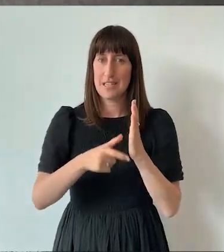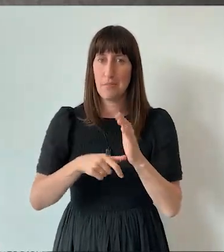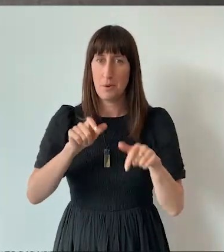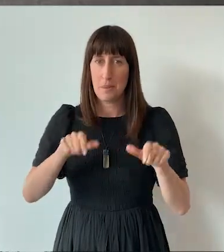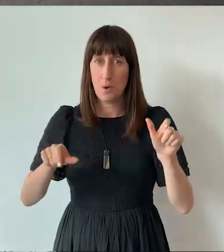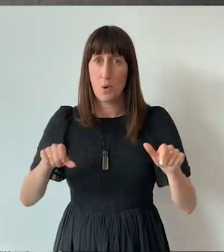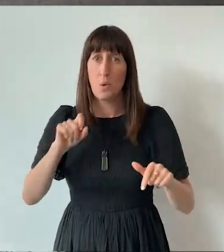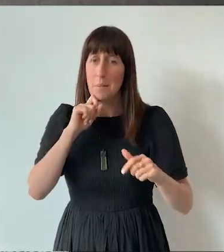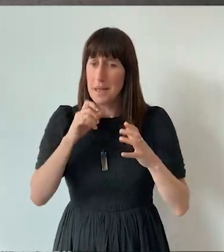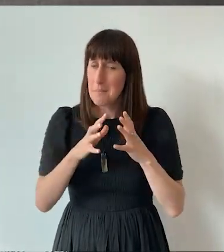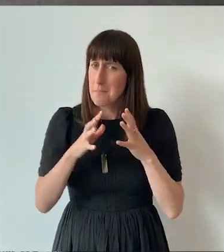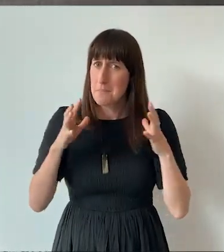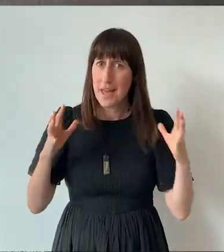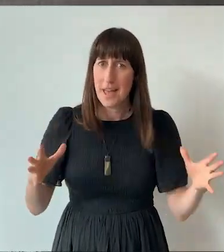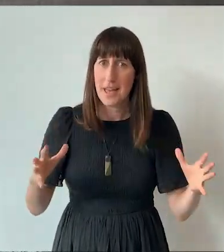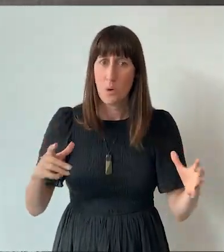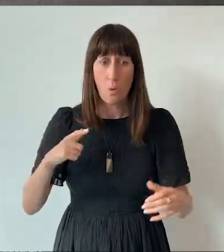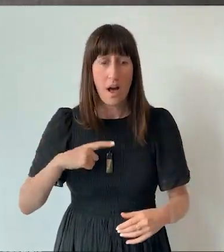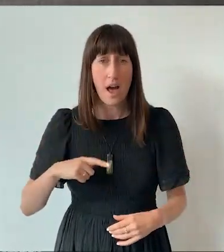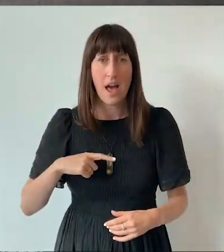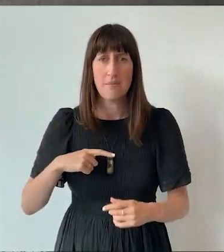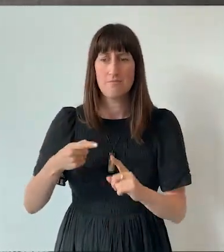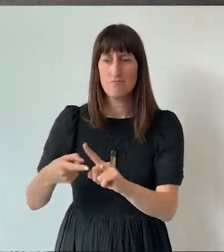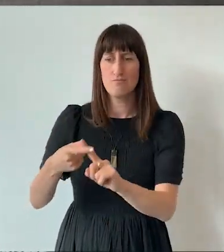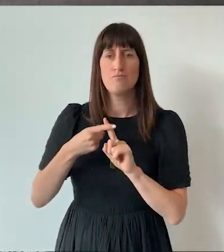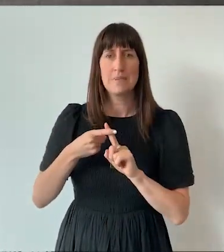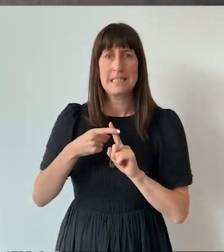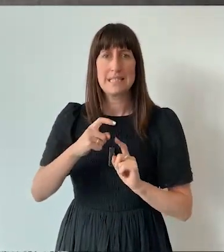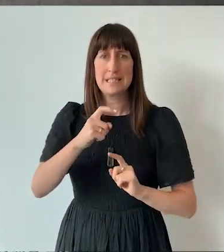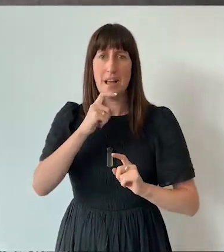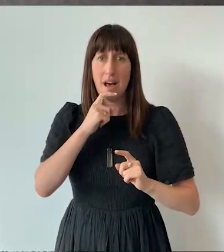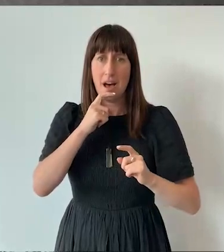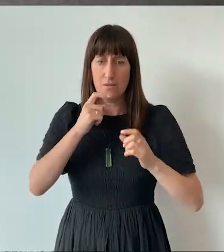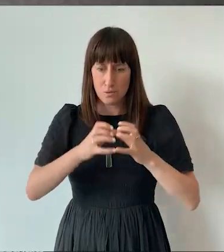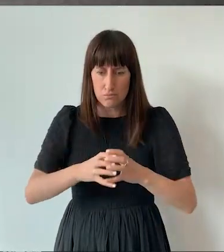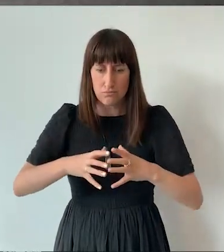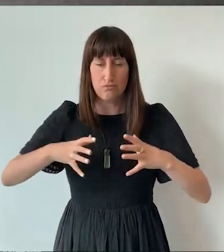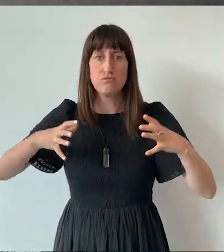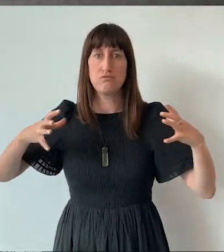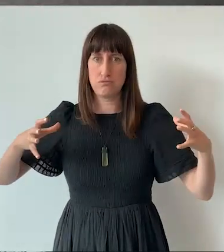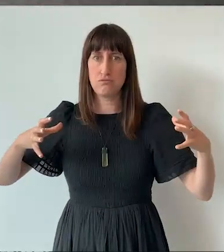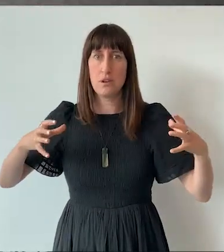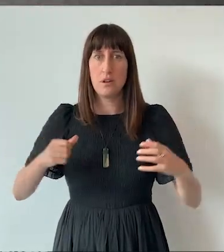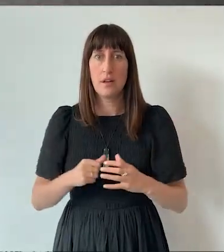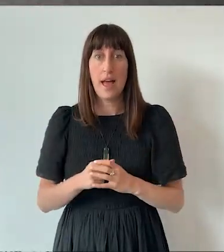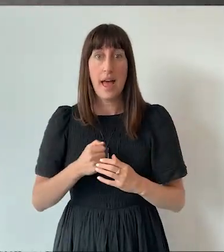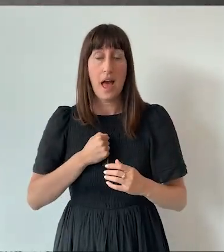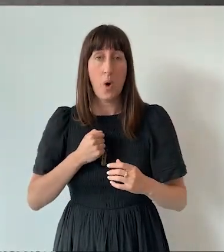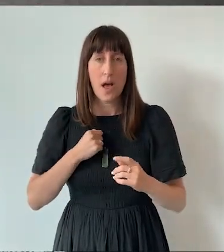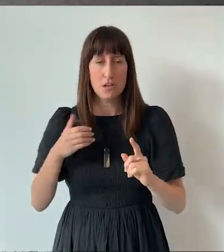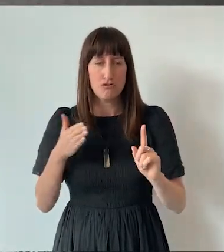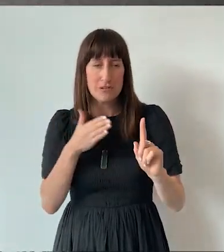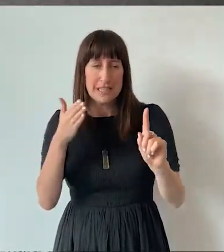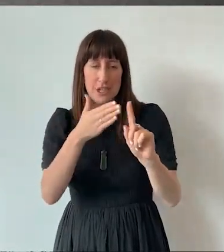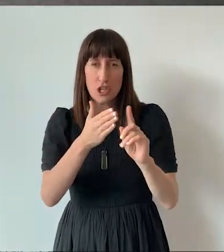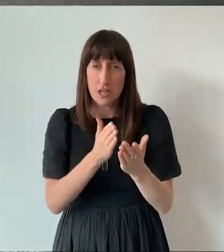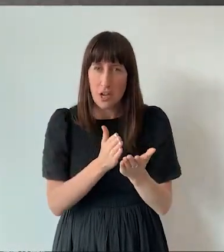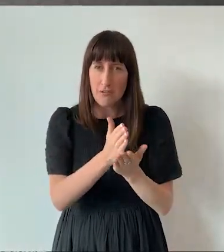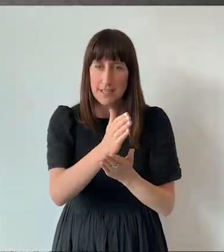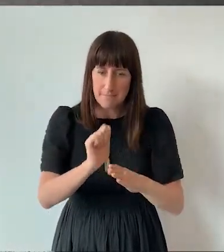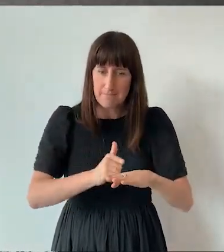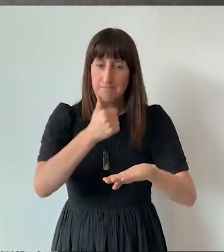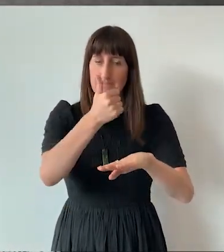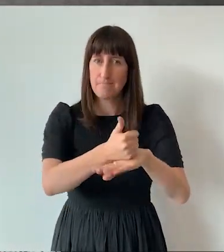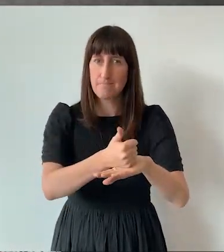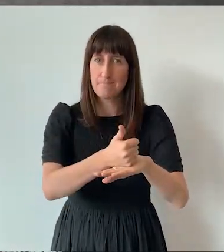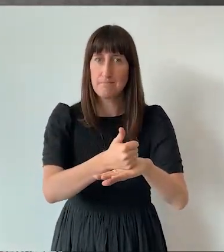year. We're going to be doing a lot of recruitment next year. We set our strategic direction for the year ahead. We'll be starting to